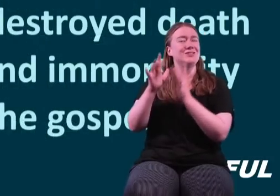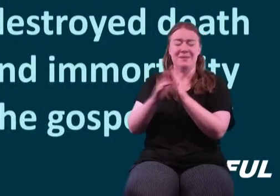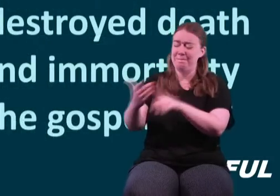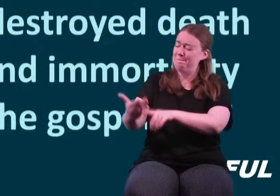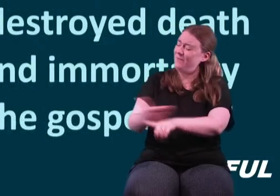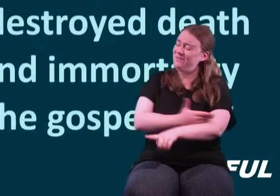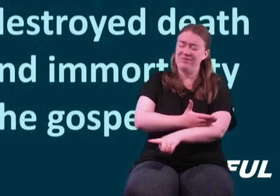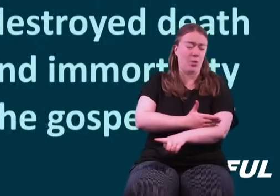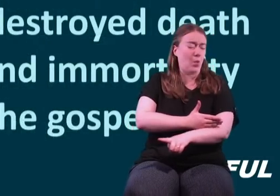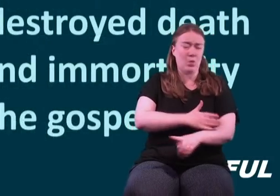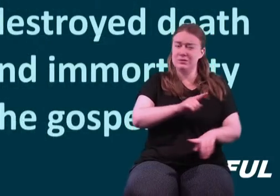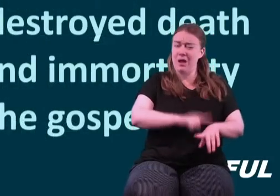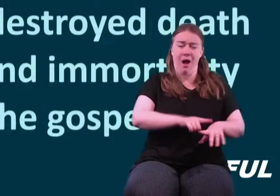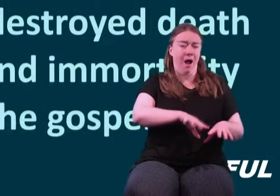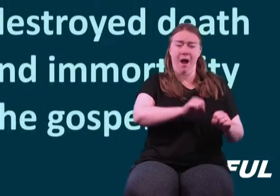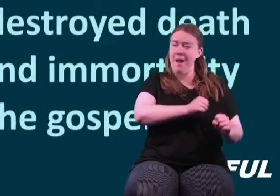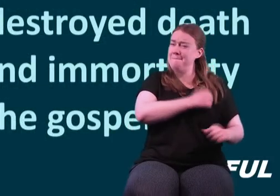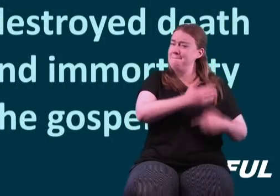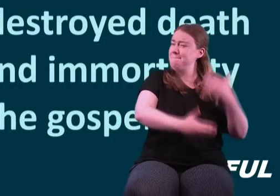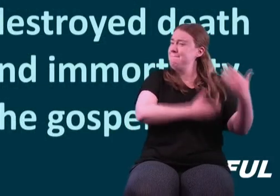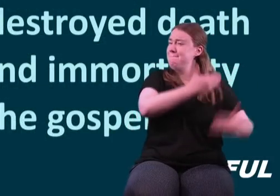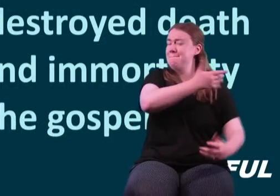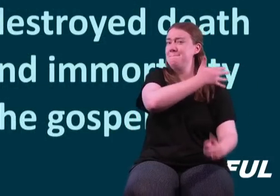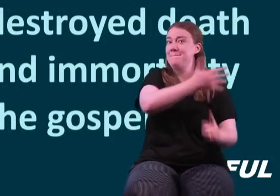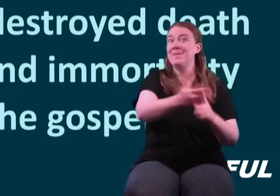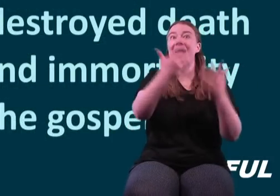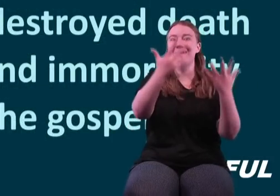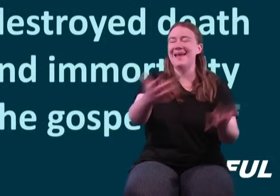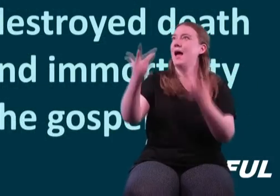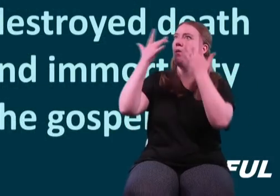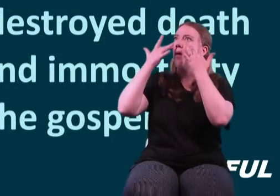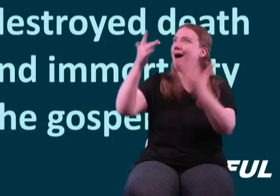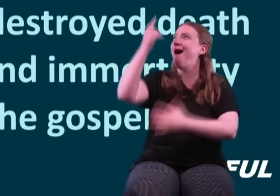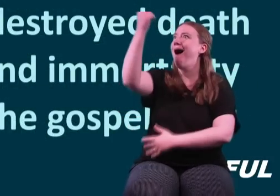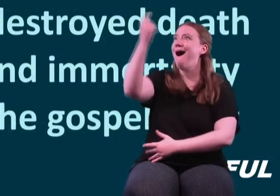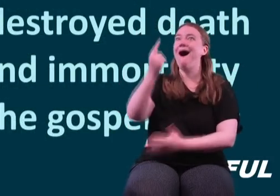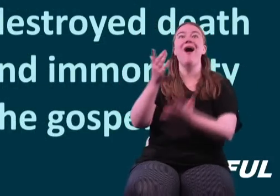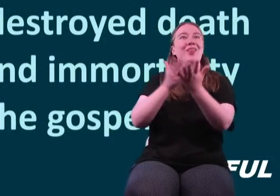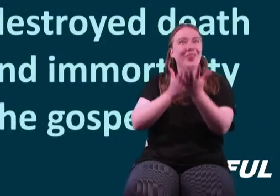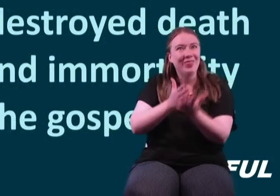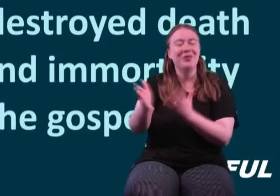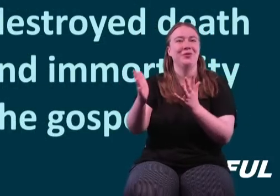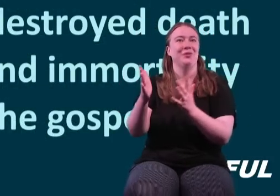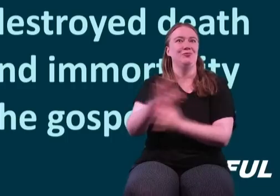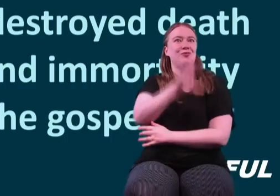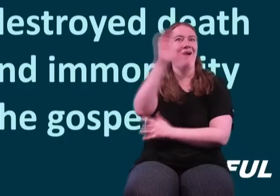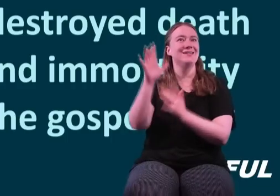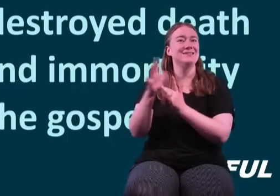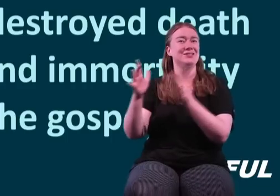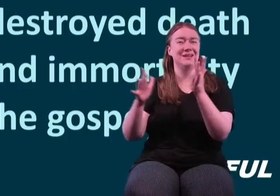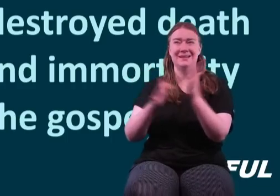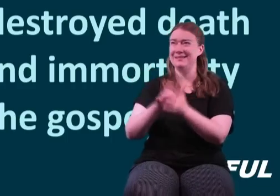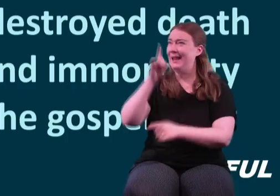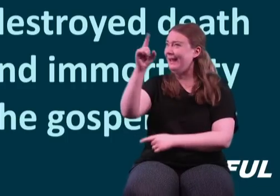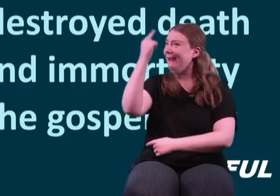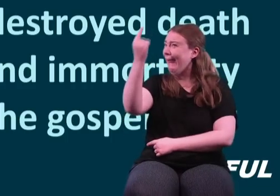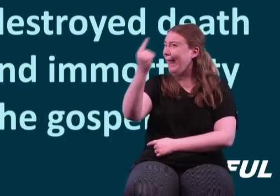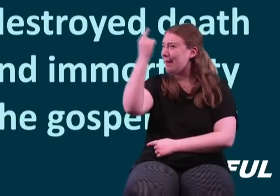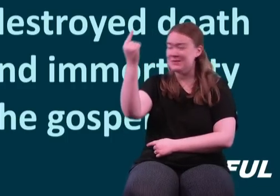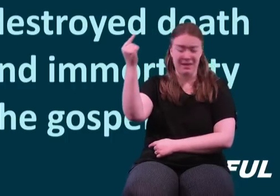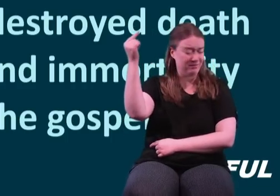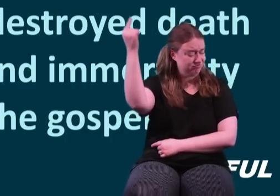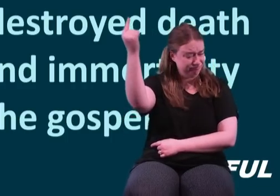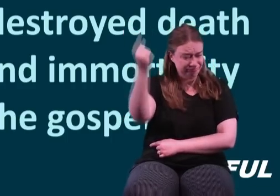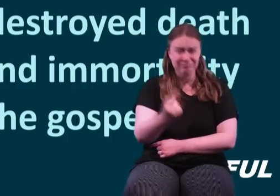but it has now been revealed through the appearing of our Saviour, Christ Jesus, who has destroyed death and has